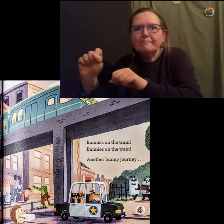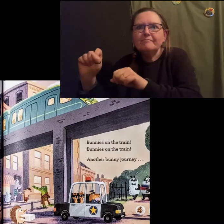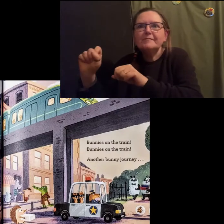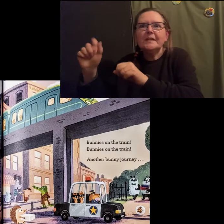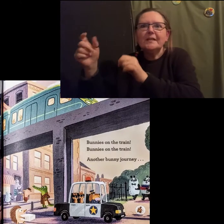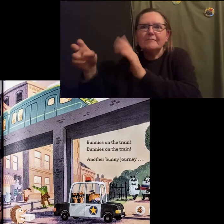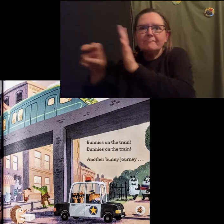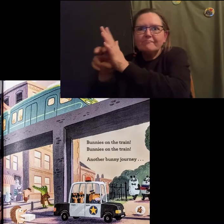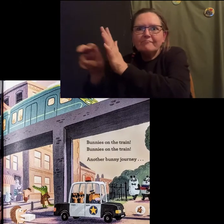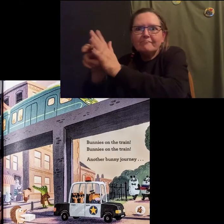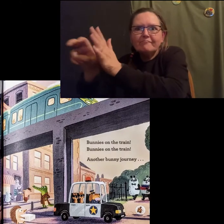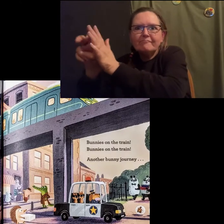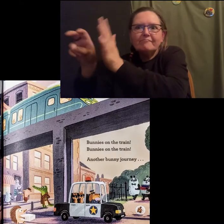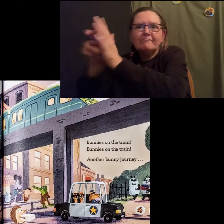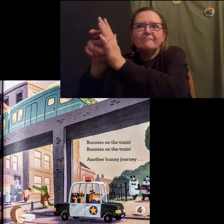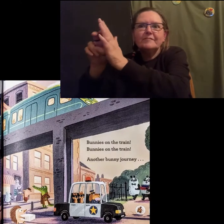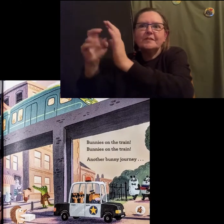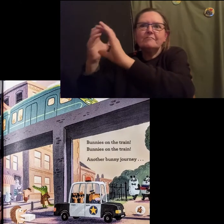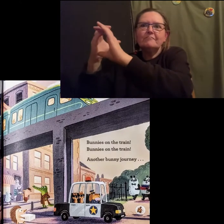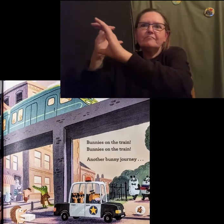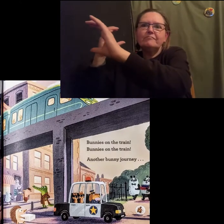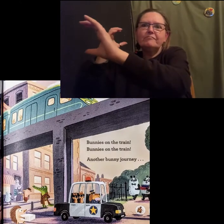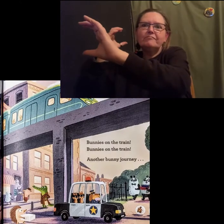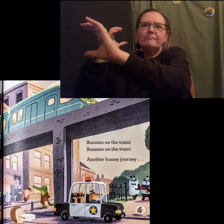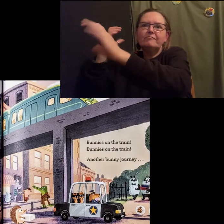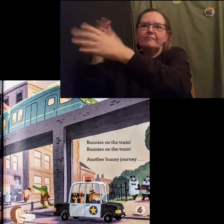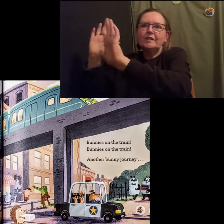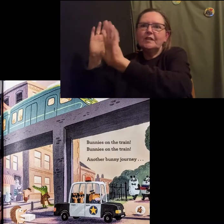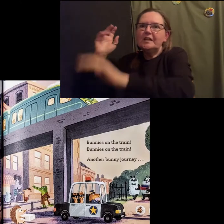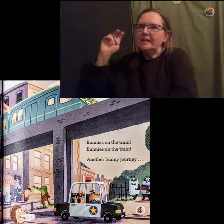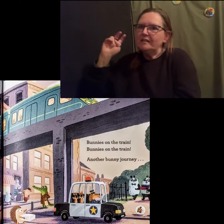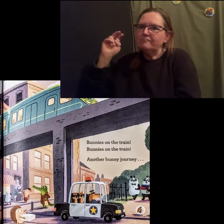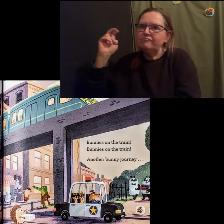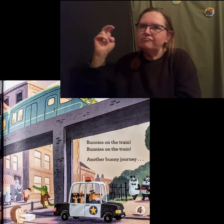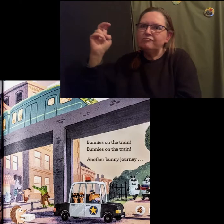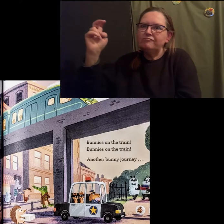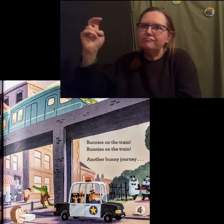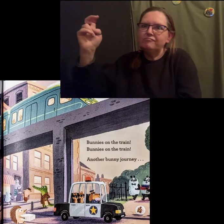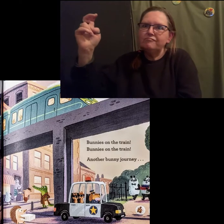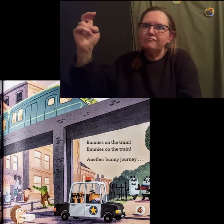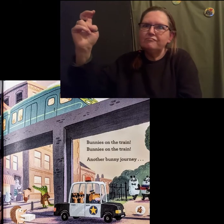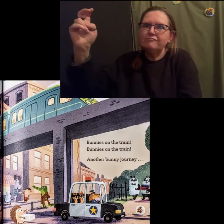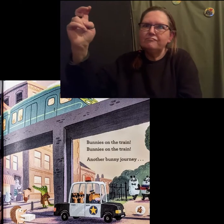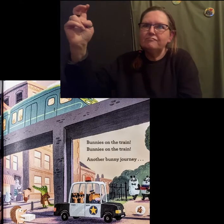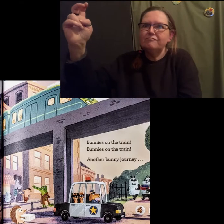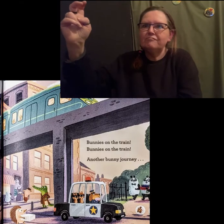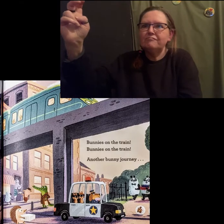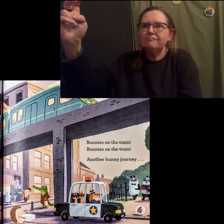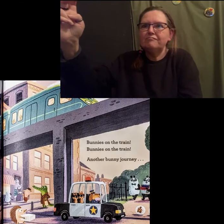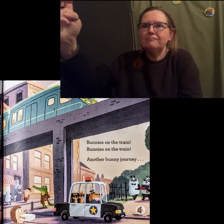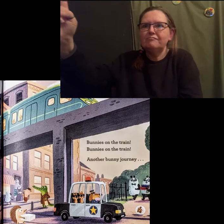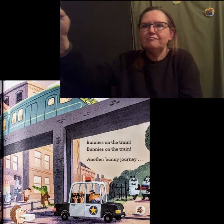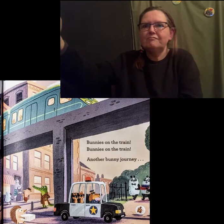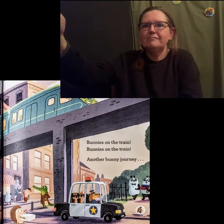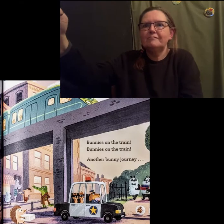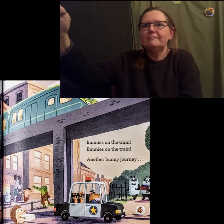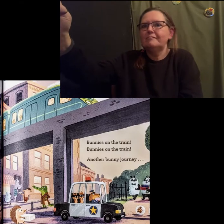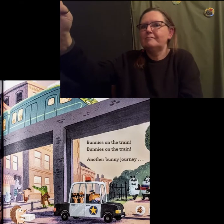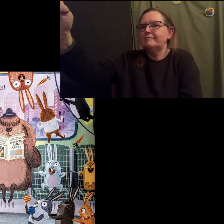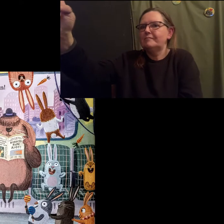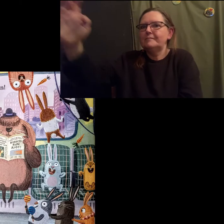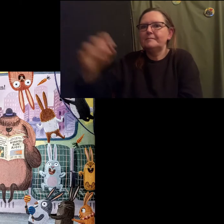Bunnies on the train! Bunnies on the train! Another bunny journey!